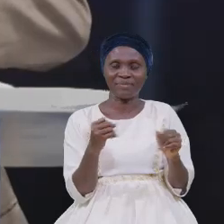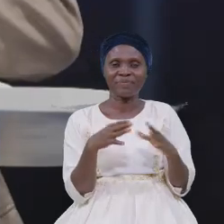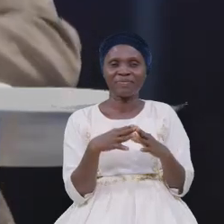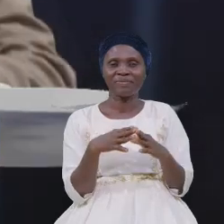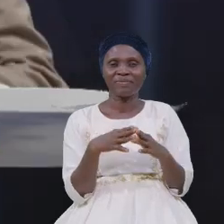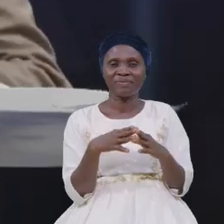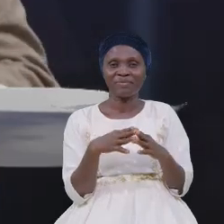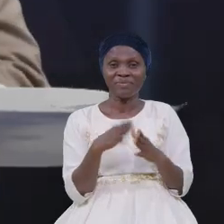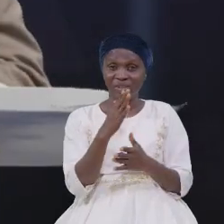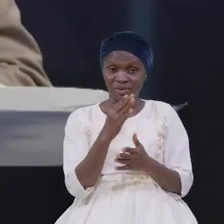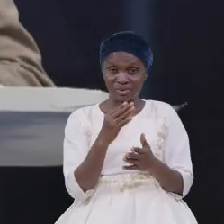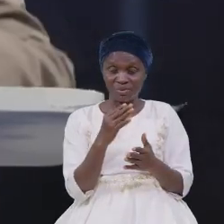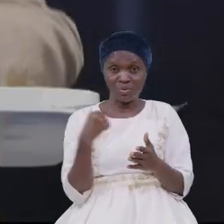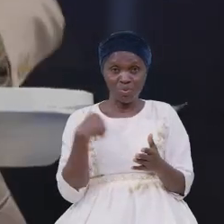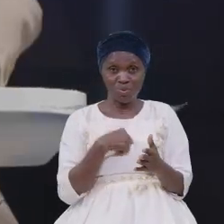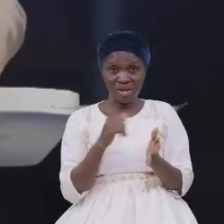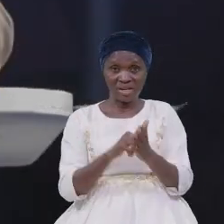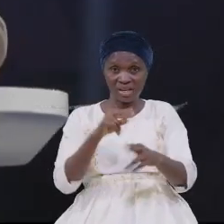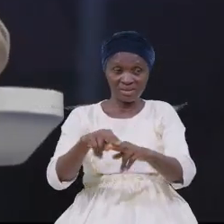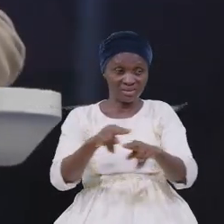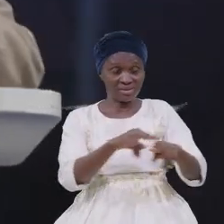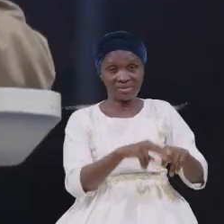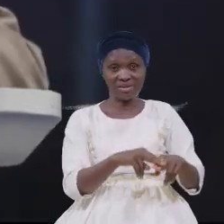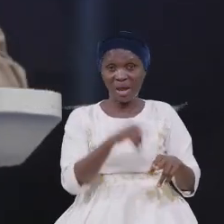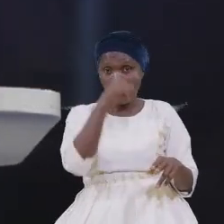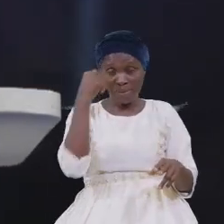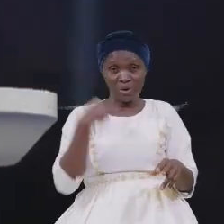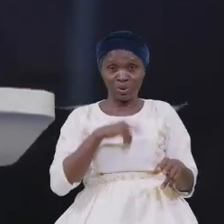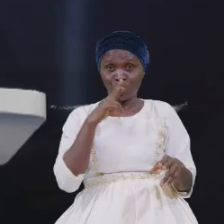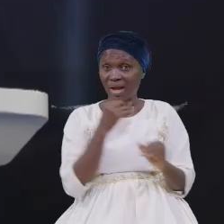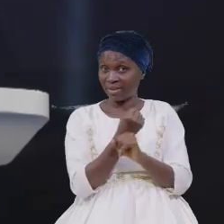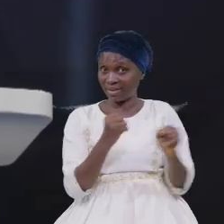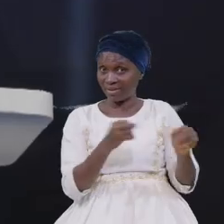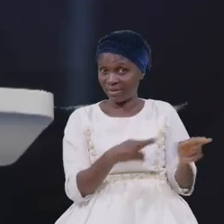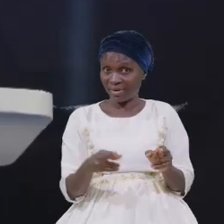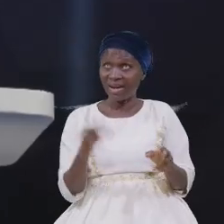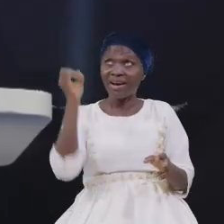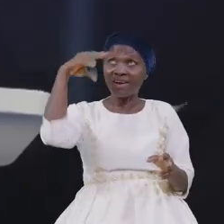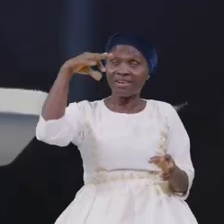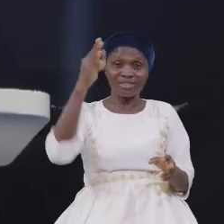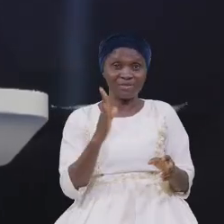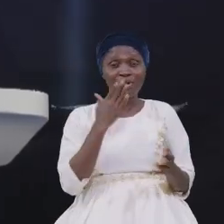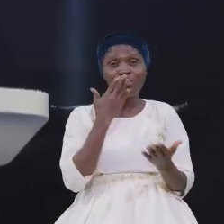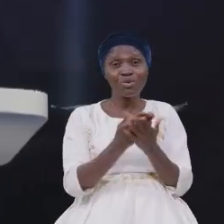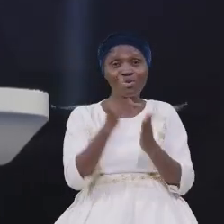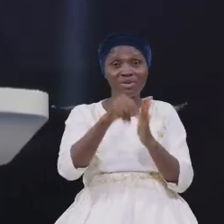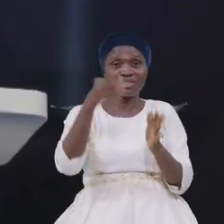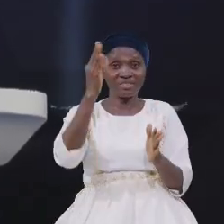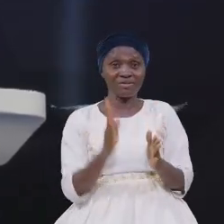down, because you have been saved, the grace of God, the goodness of God will keep on